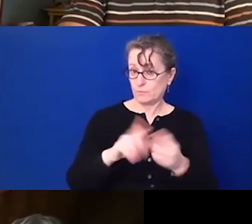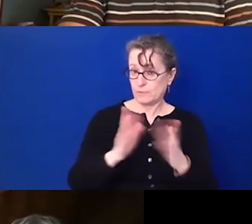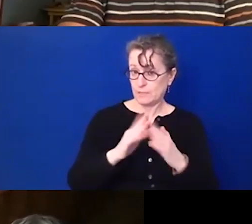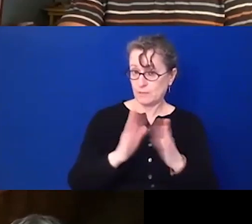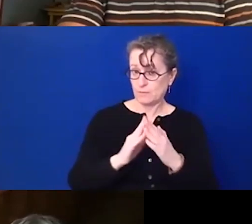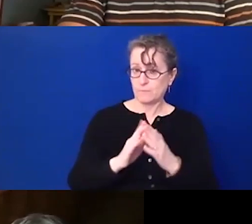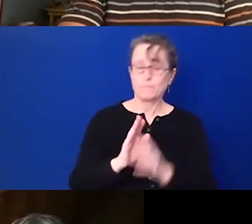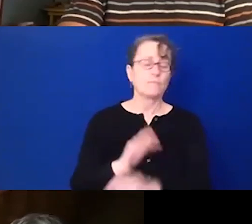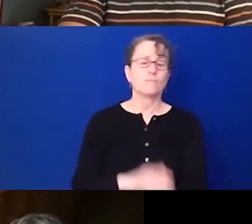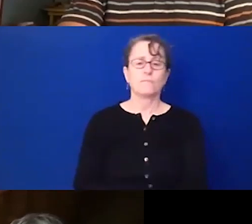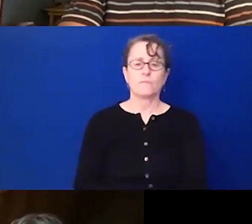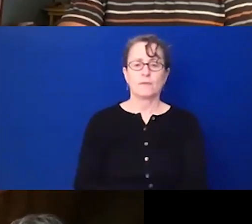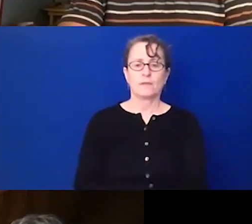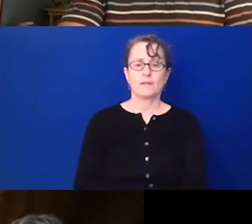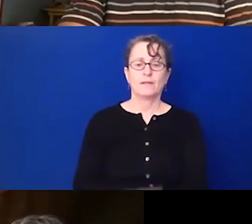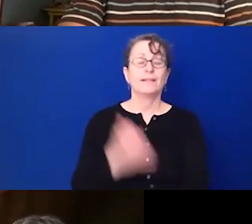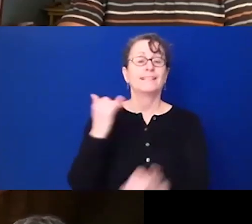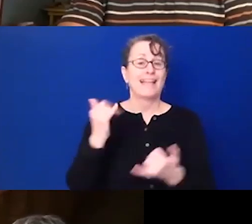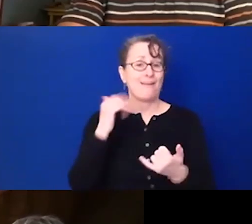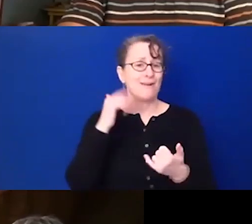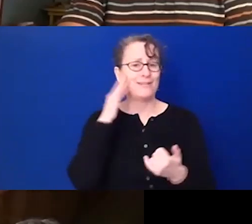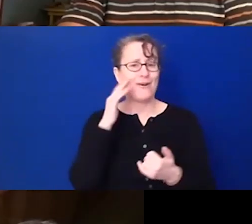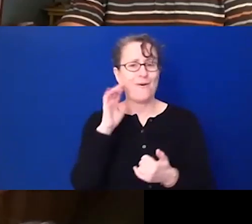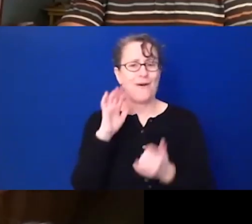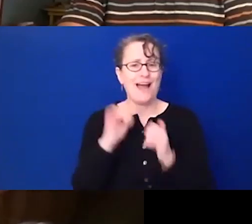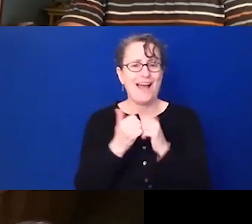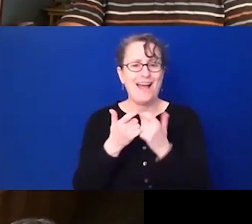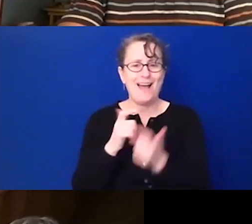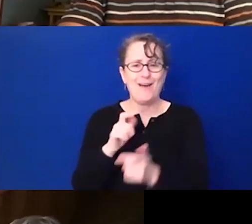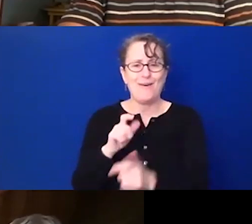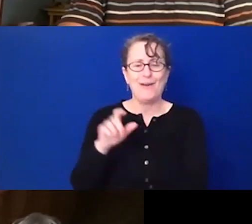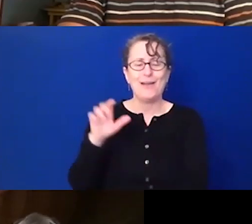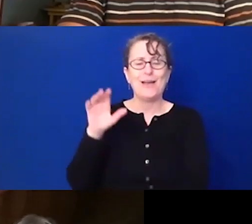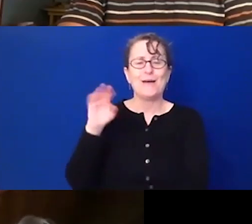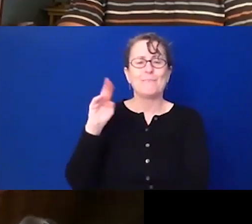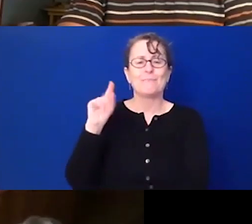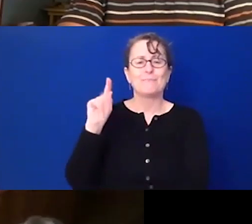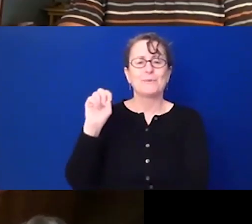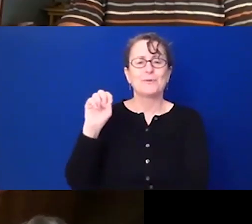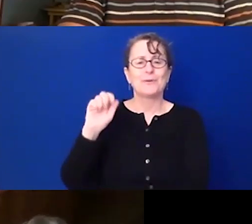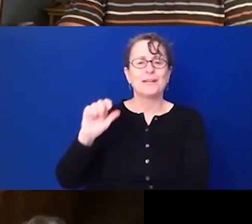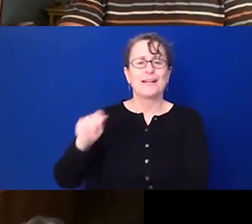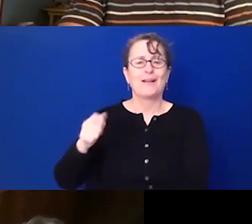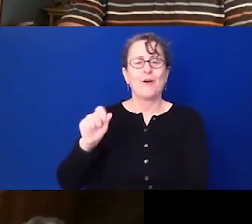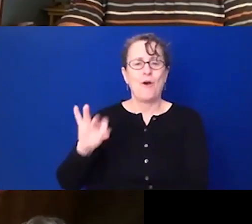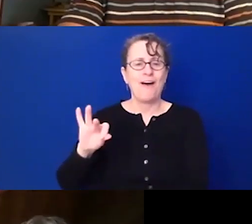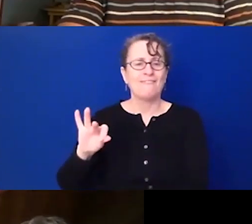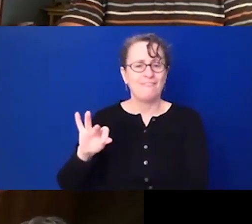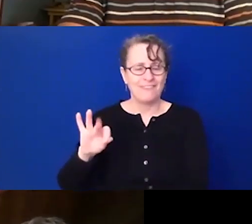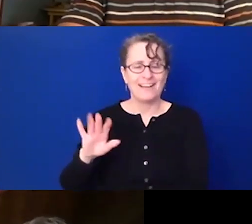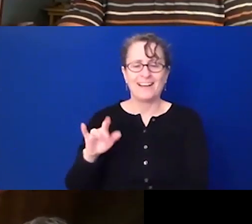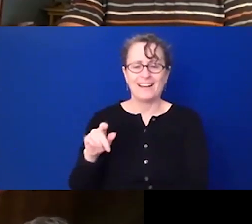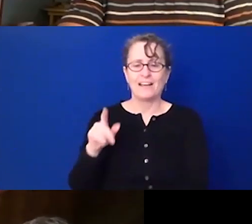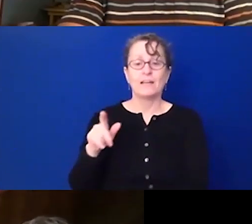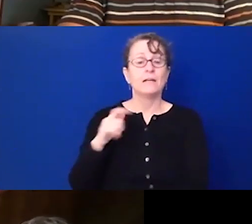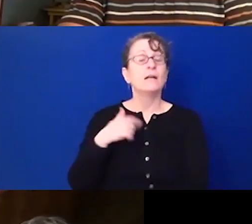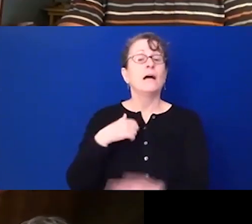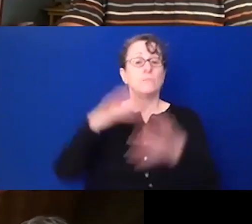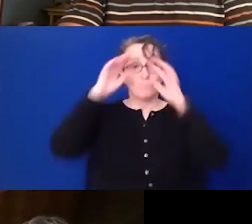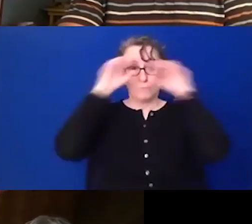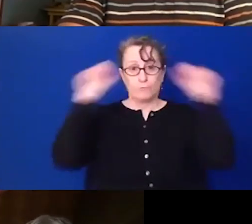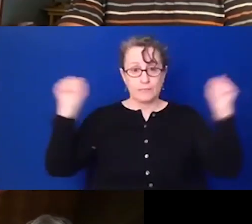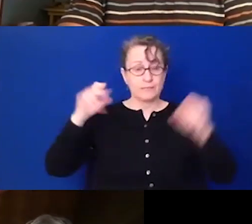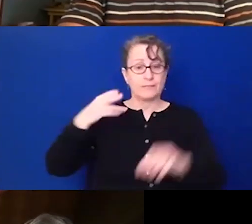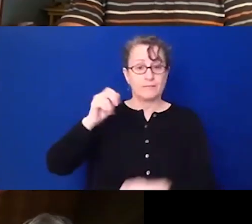Now that I figured out how to unmute myself. Well, there you go. I'm Pat Howell. I'm president of Harris Hill Ski